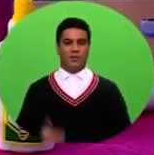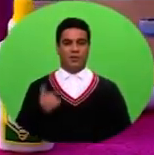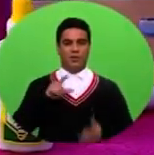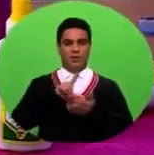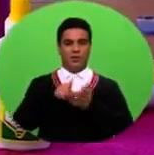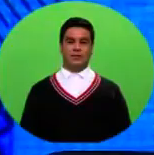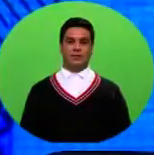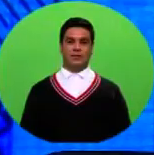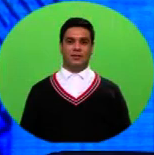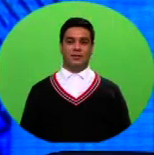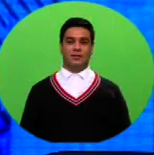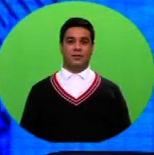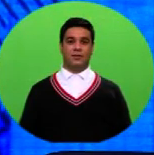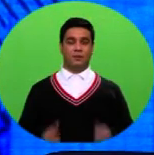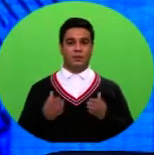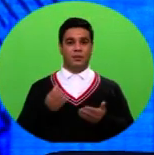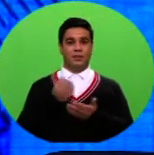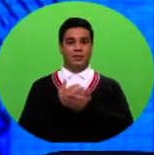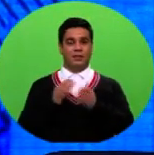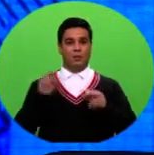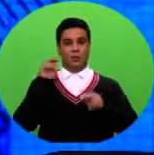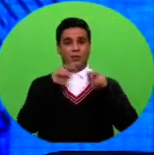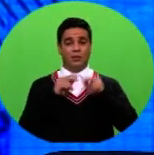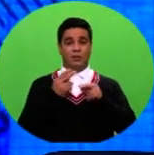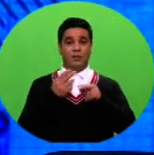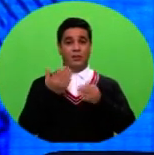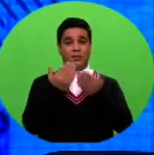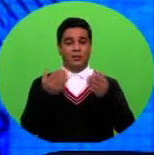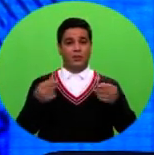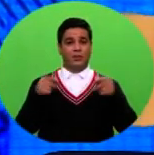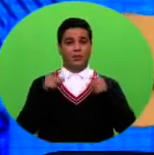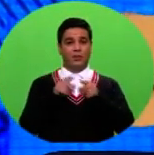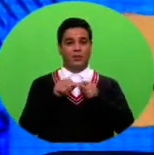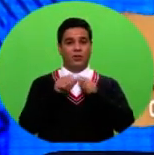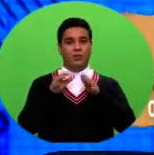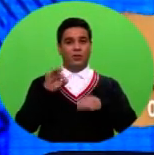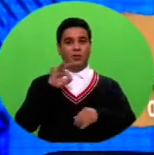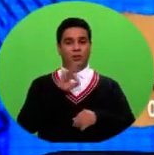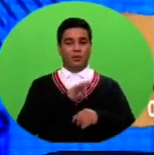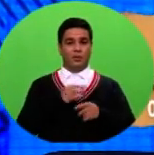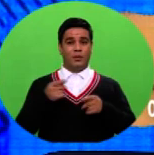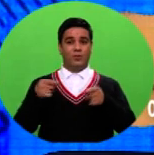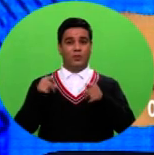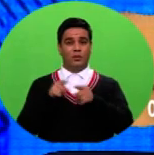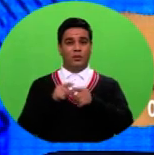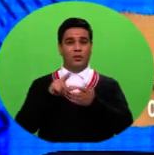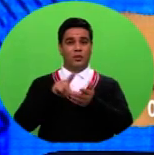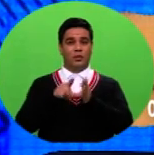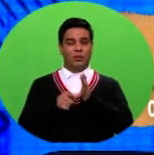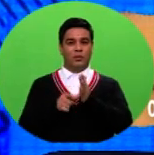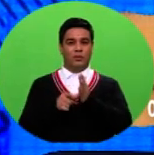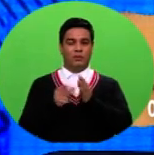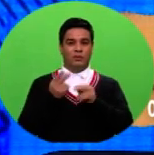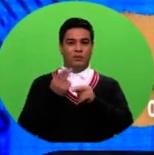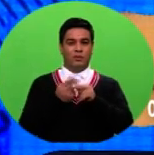geometrik shakli. Mana aziz o'quvchilar, siz shunday yoyilmalardan foydalanib, mana bunday geometrik